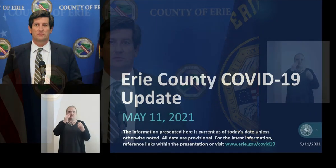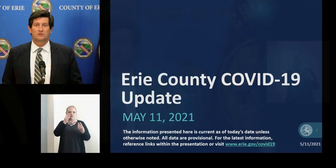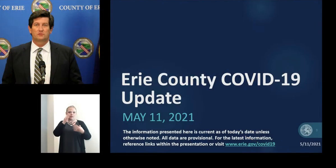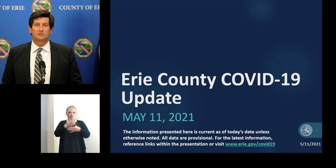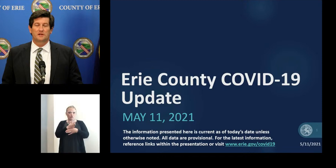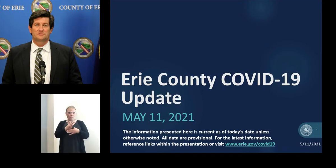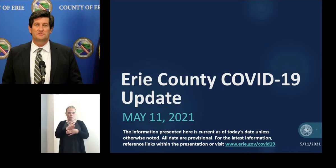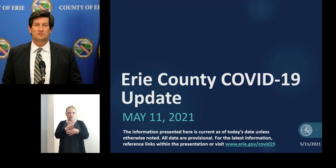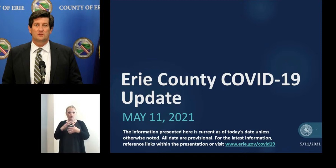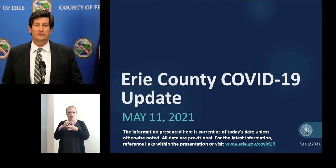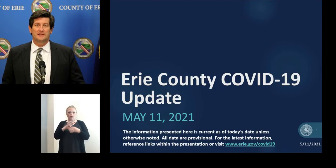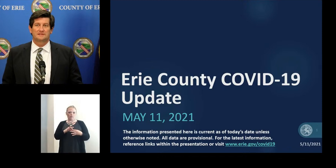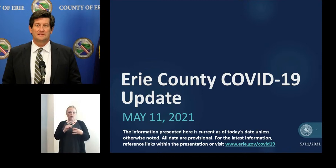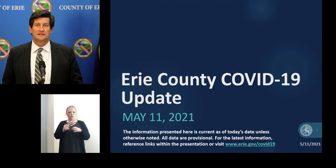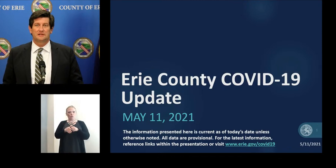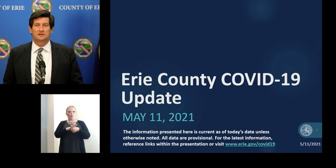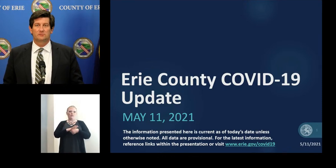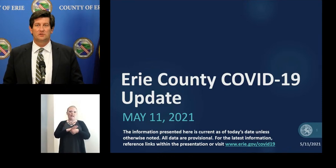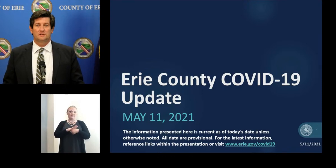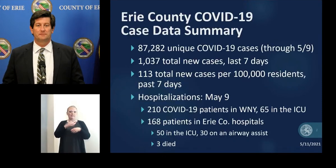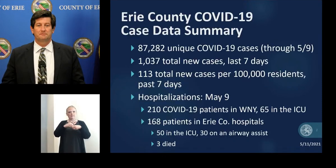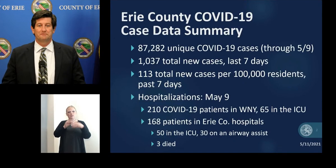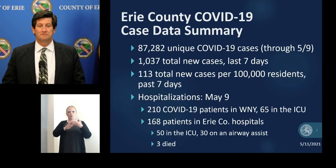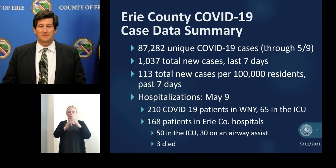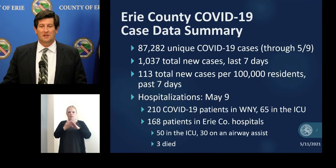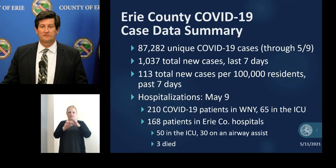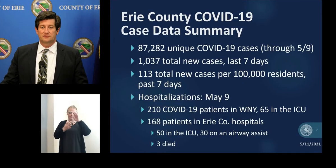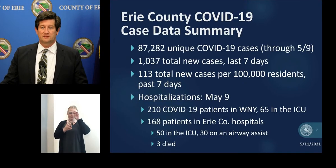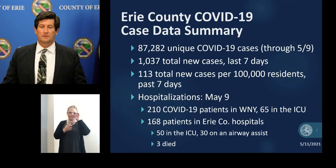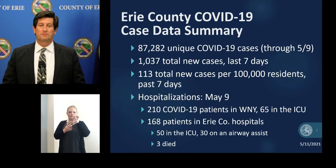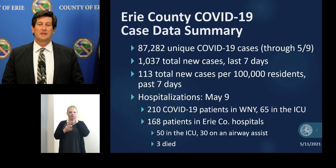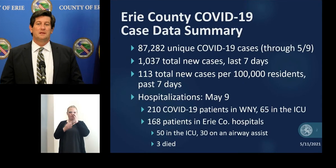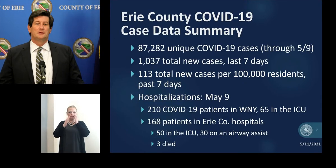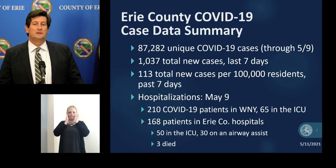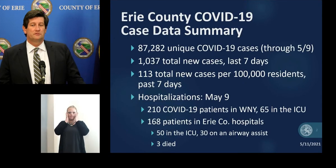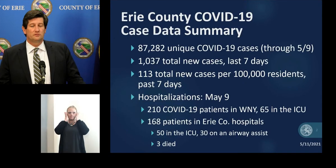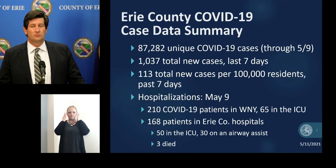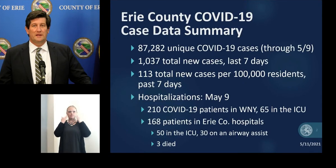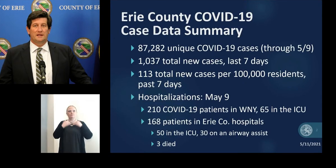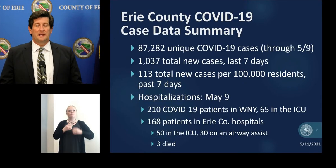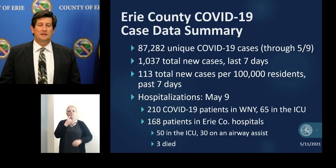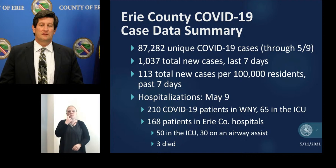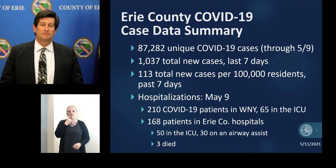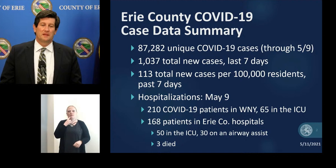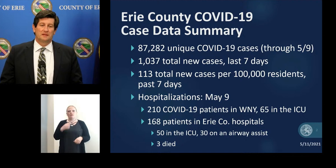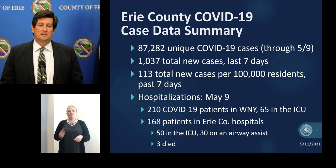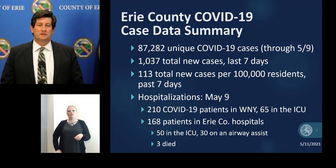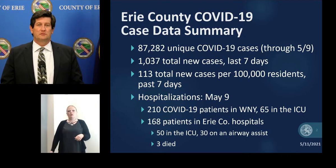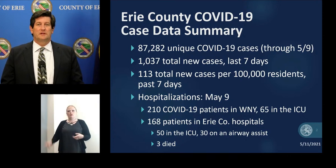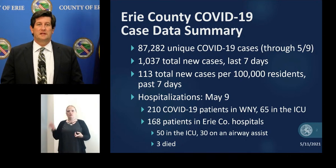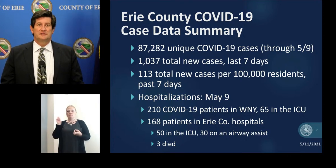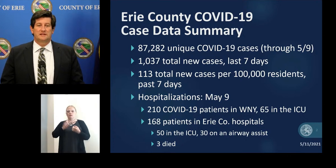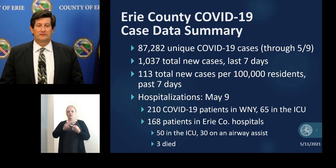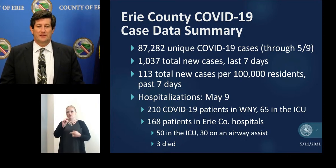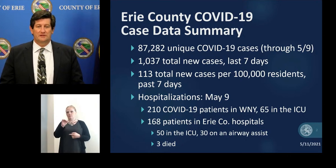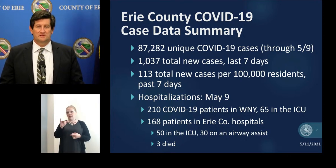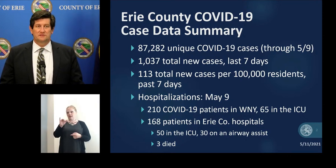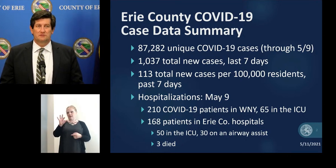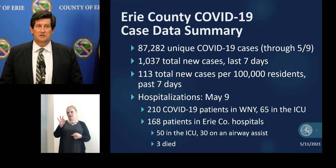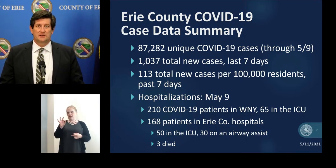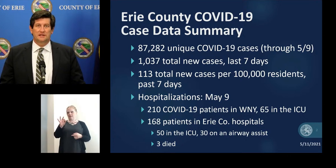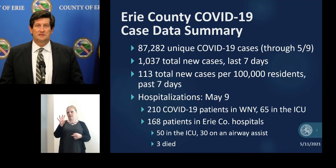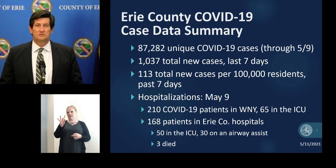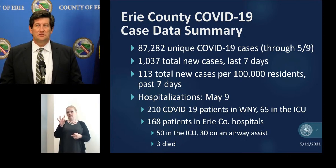to share with you with regards to COVID-19 in our community. First up through May 9th there are 87